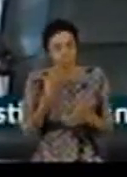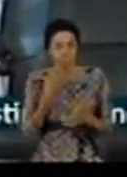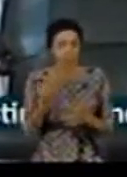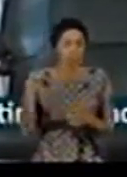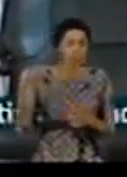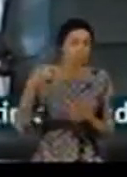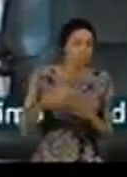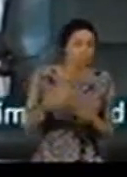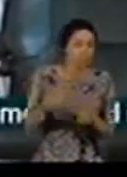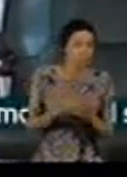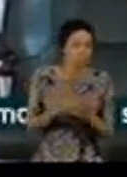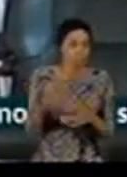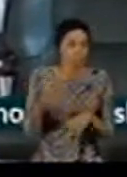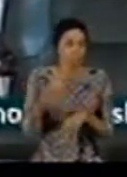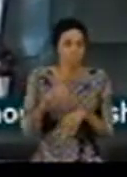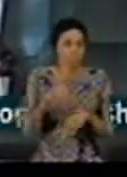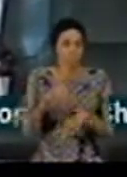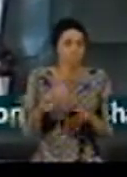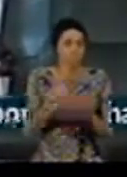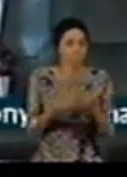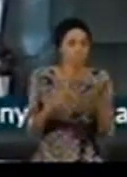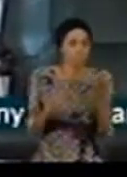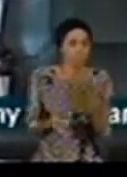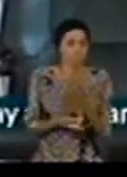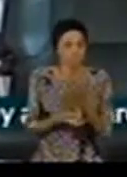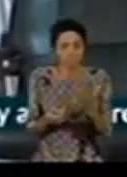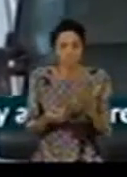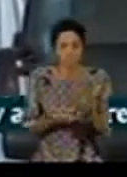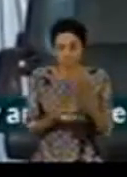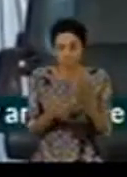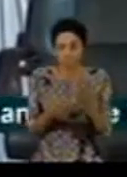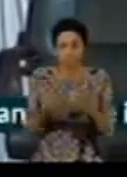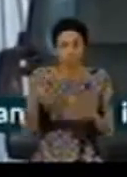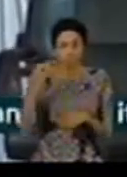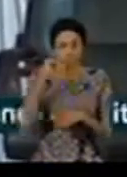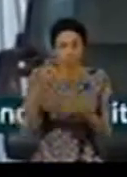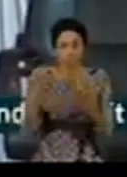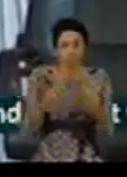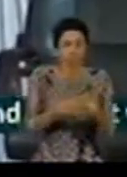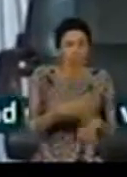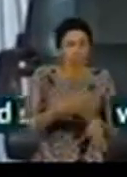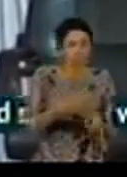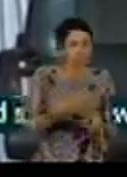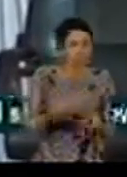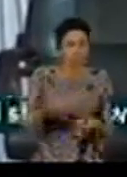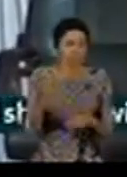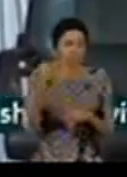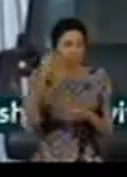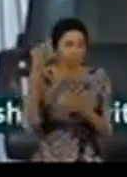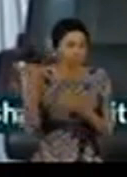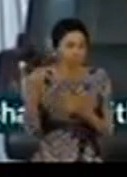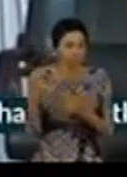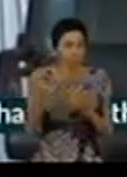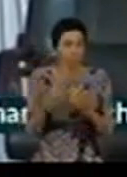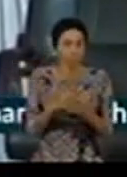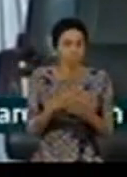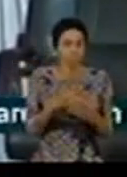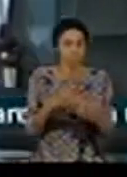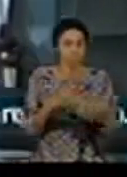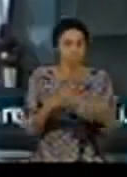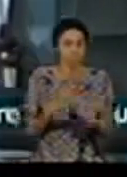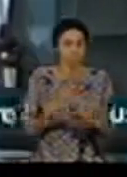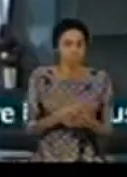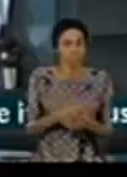crusade, she came back home from where she's serving, and the team brought her